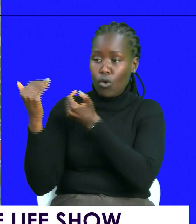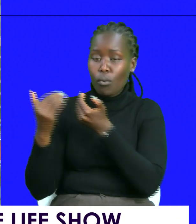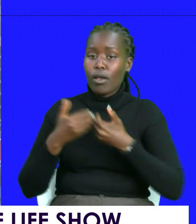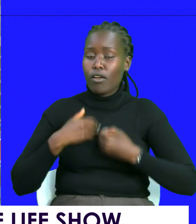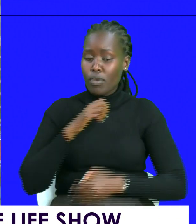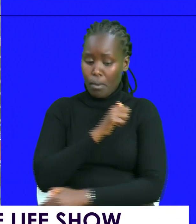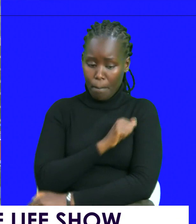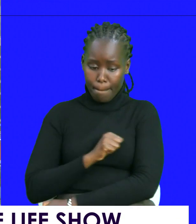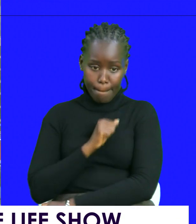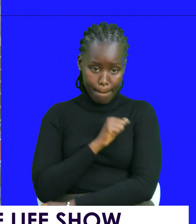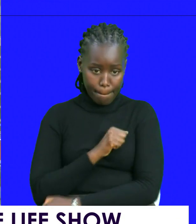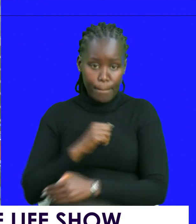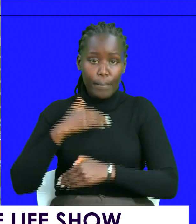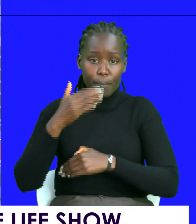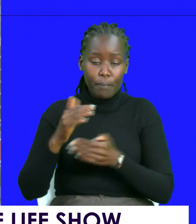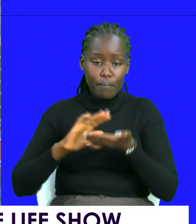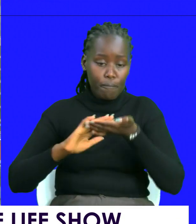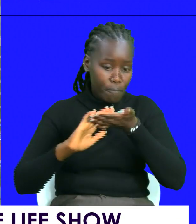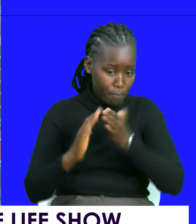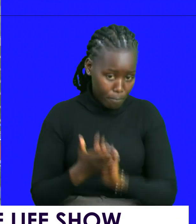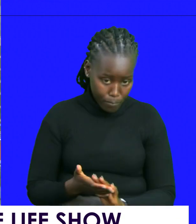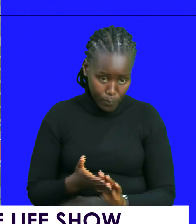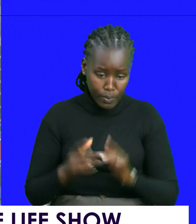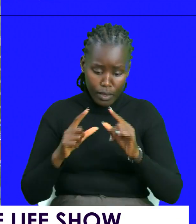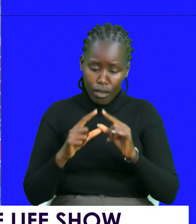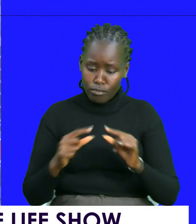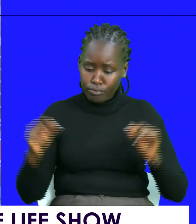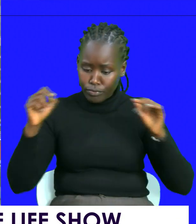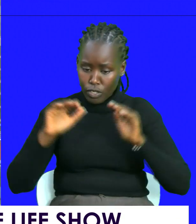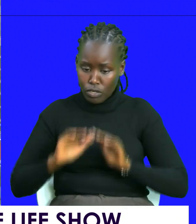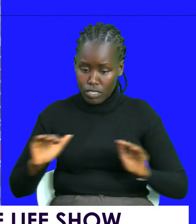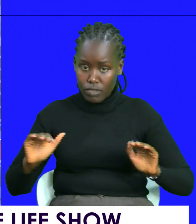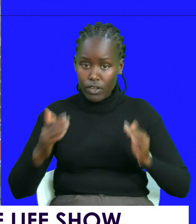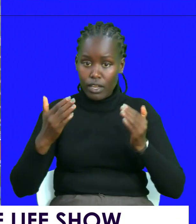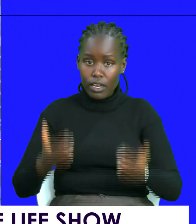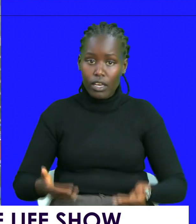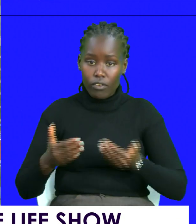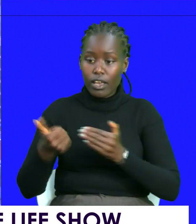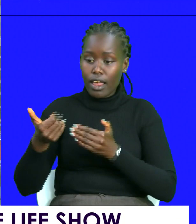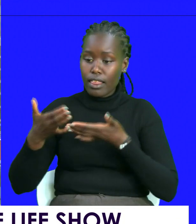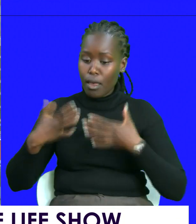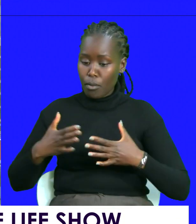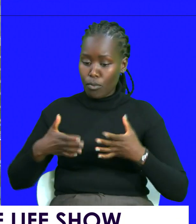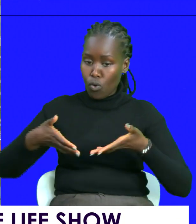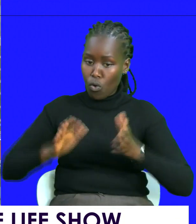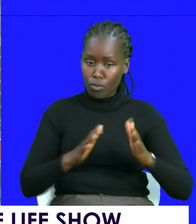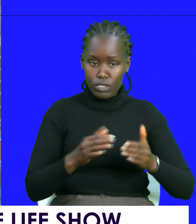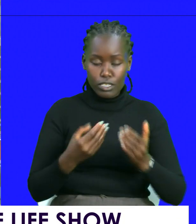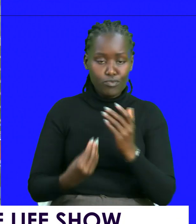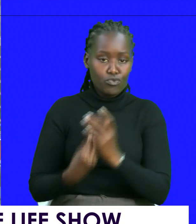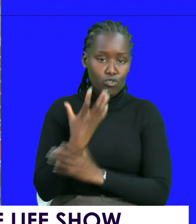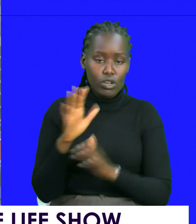another, always forgiving, always long suffering, giving each other opportunity to grow and